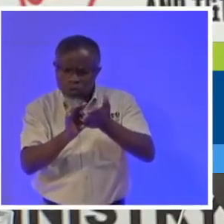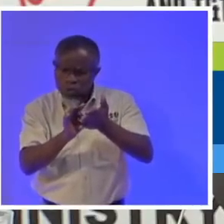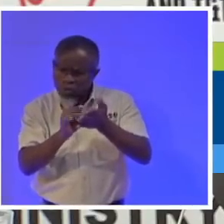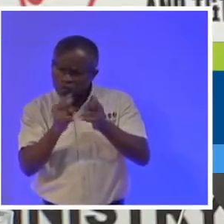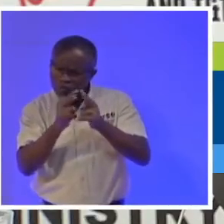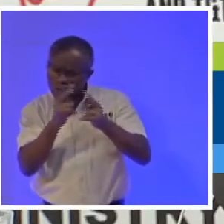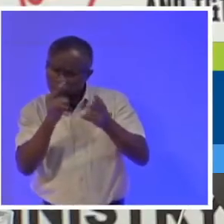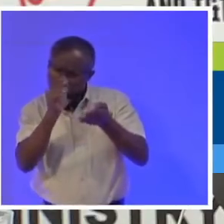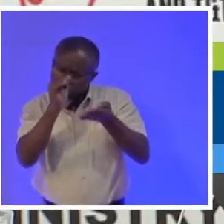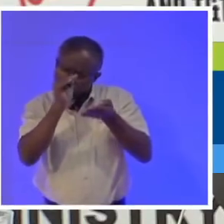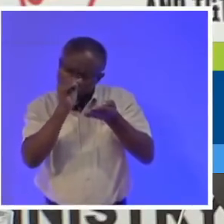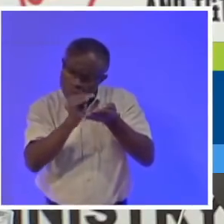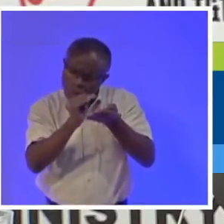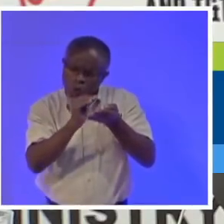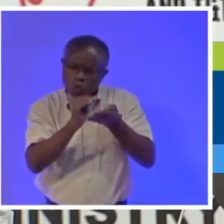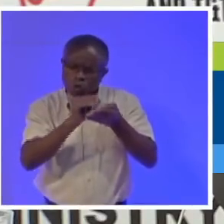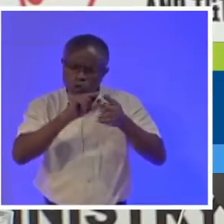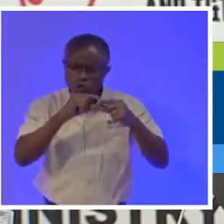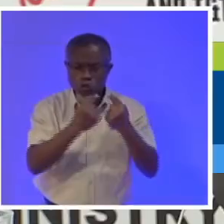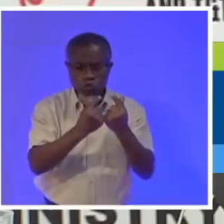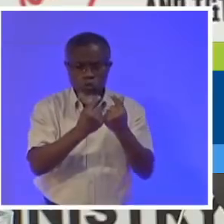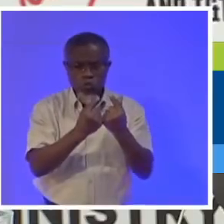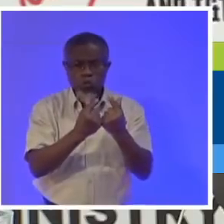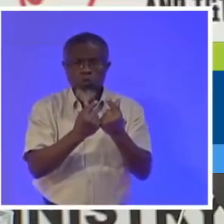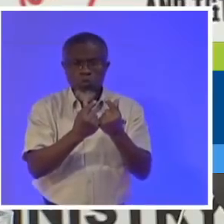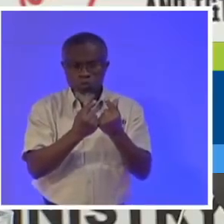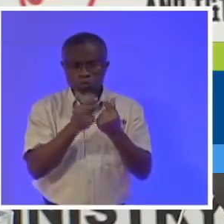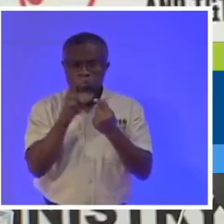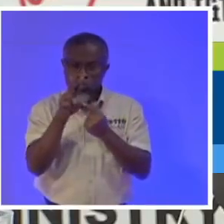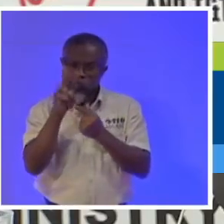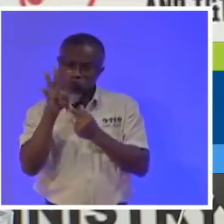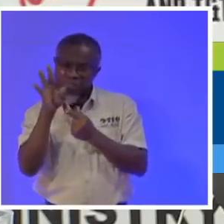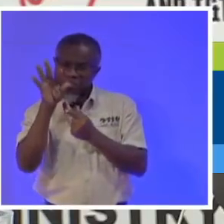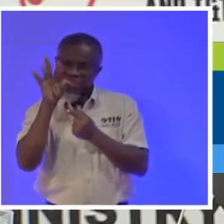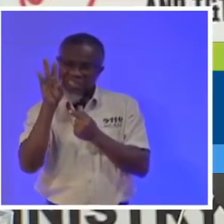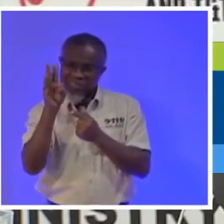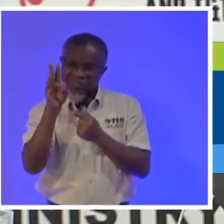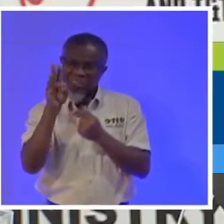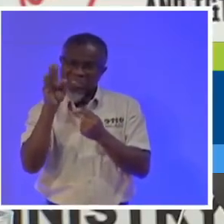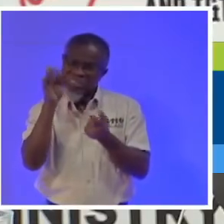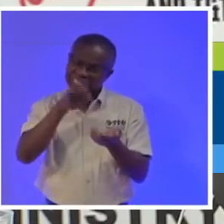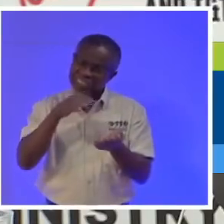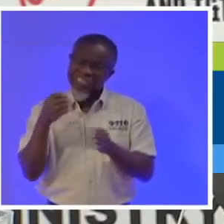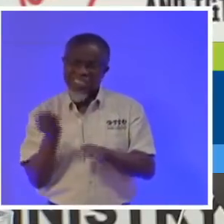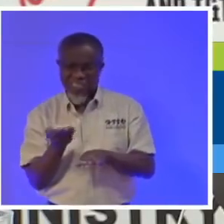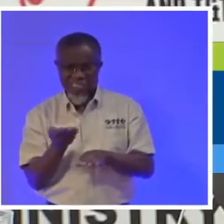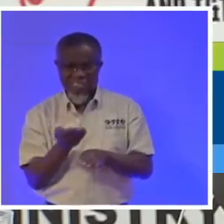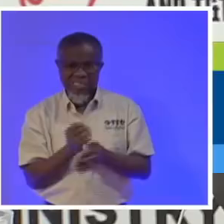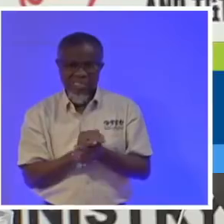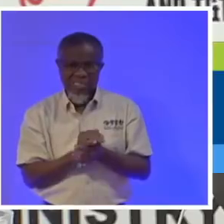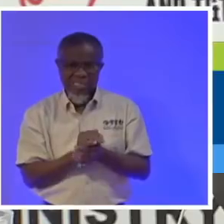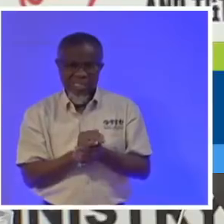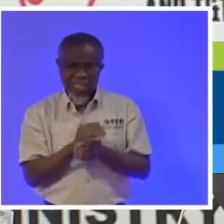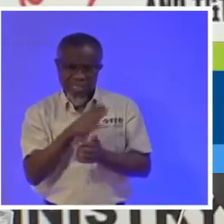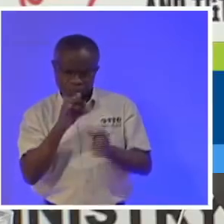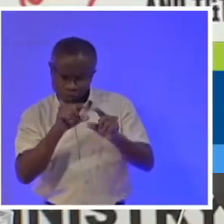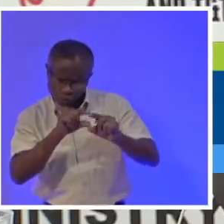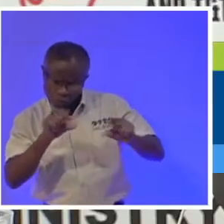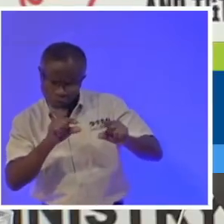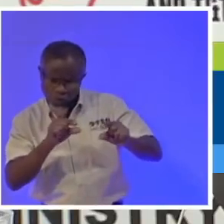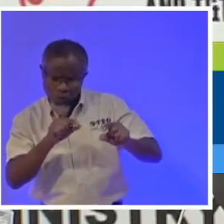of 247 deaths. And this is the key line. These rates are